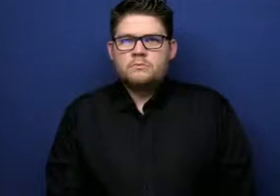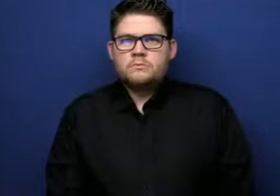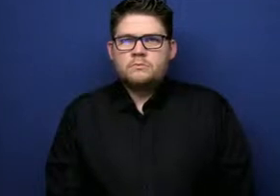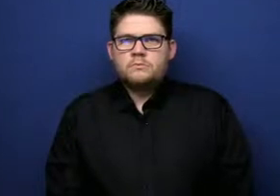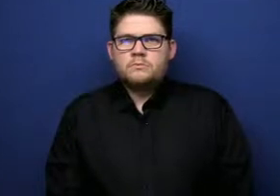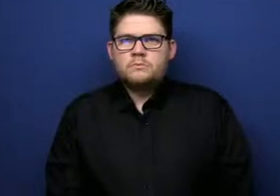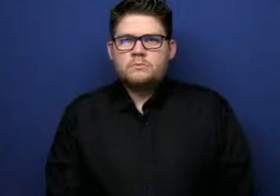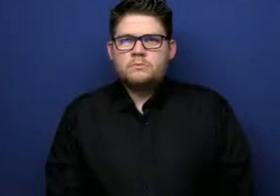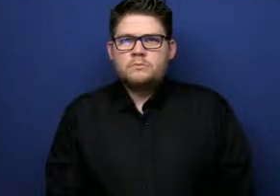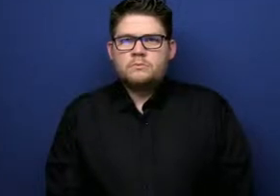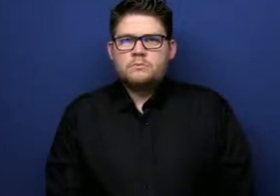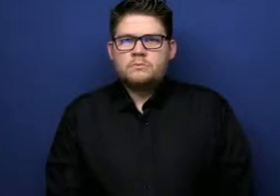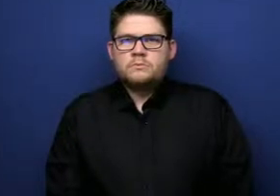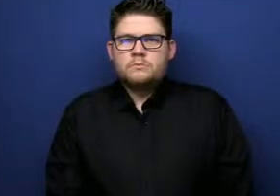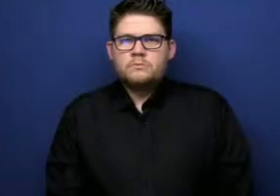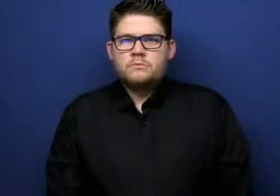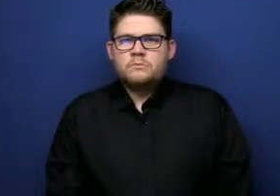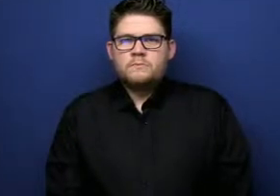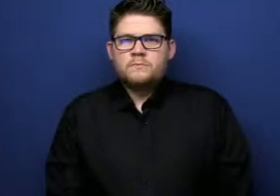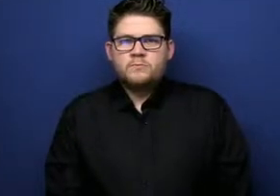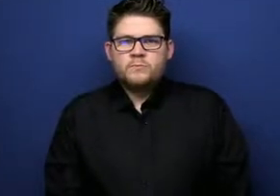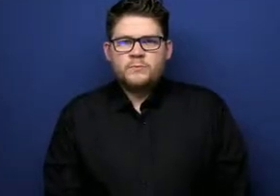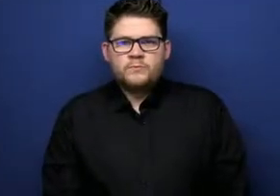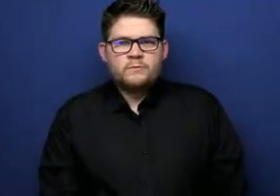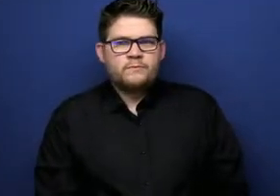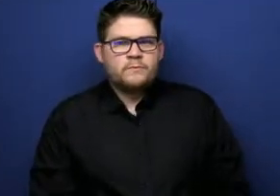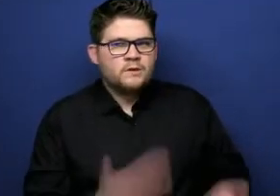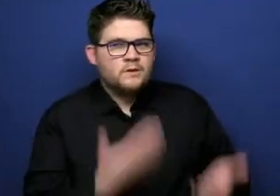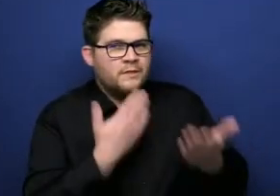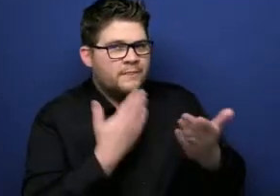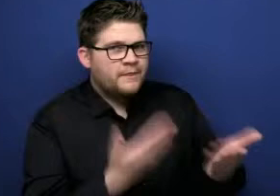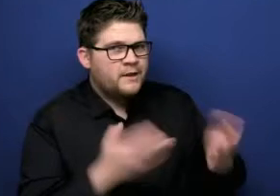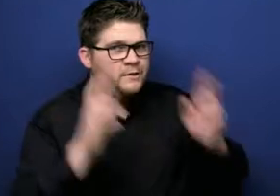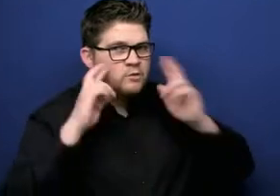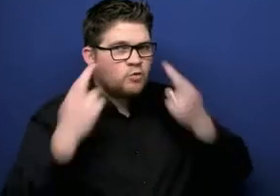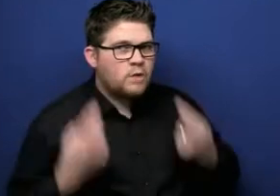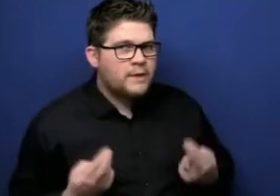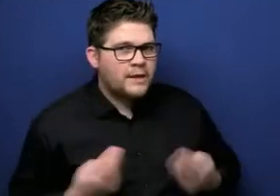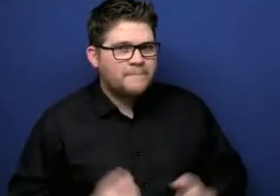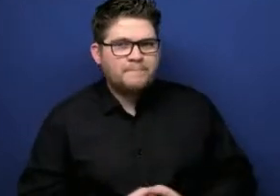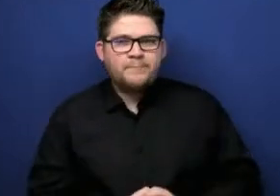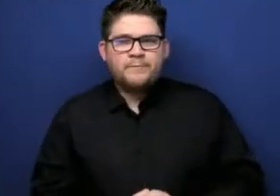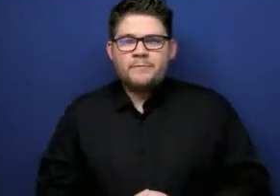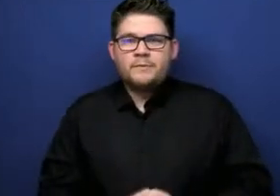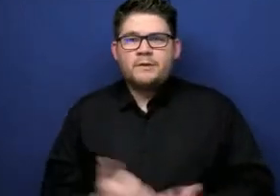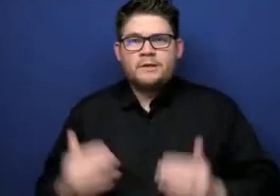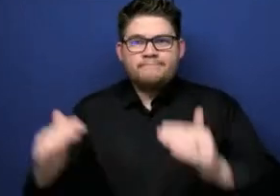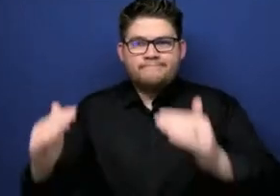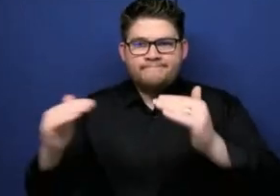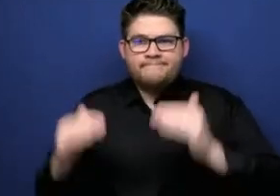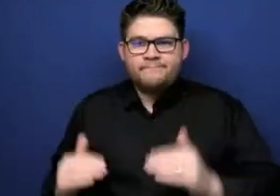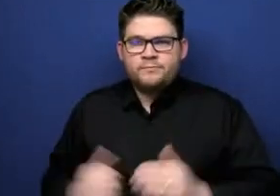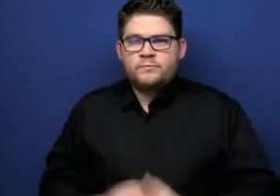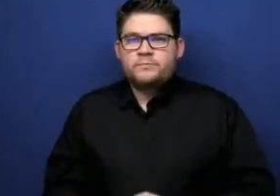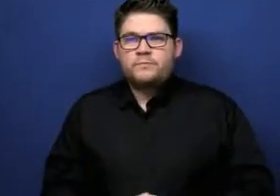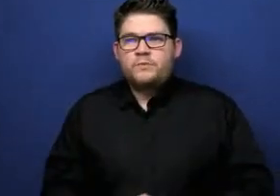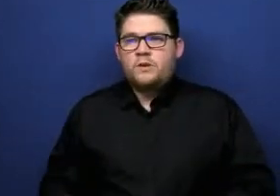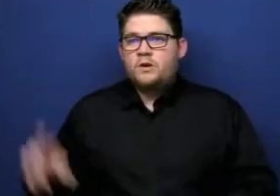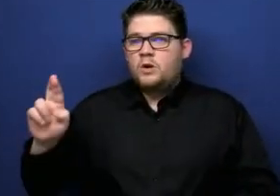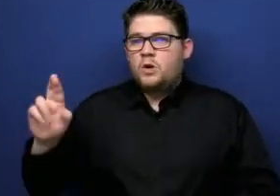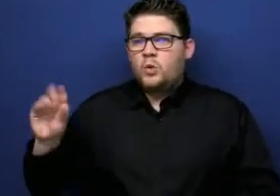Thank you, Rabbi. And now I'll call upon Robert Krell once again to offer his reflections on this solemn day.